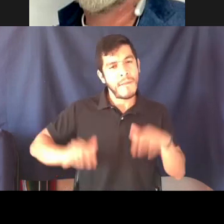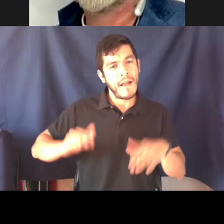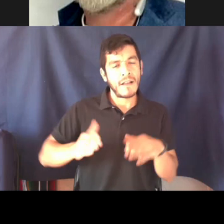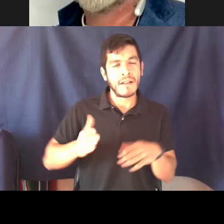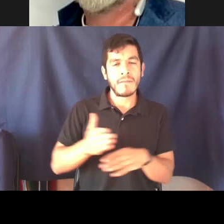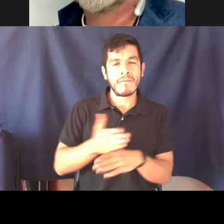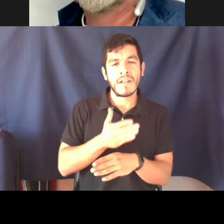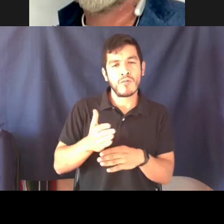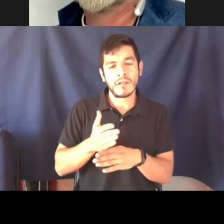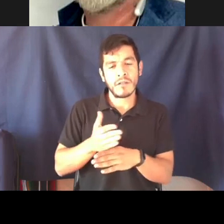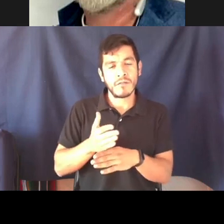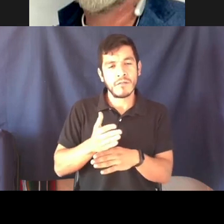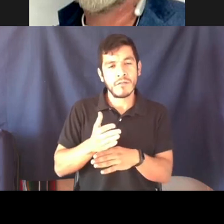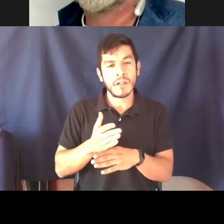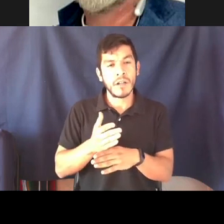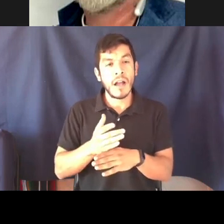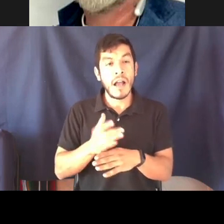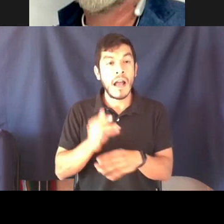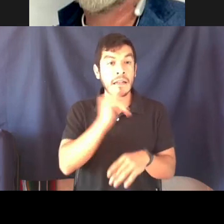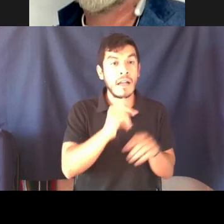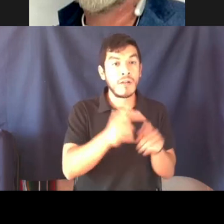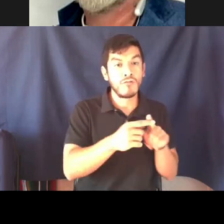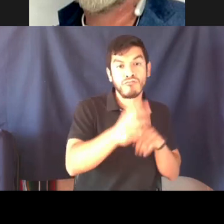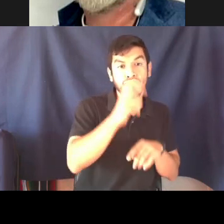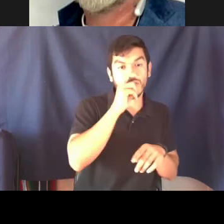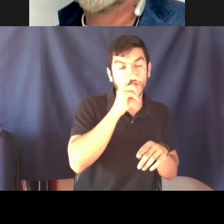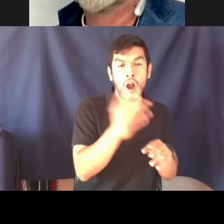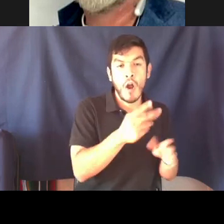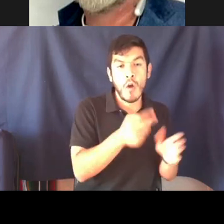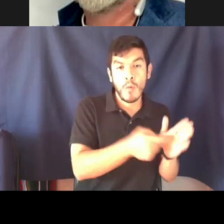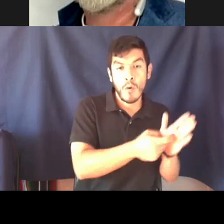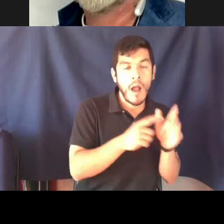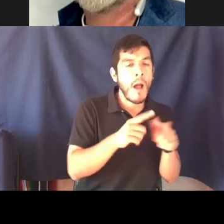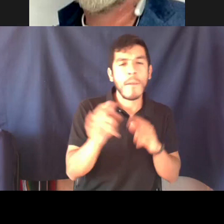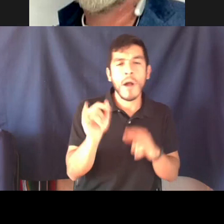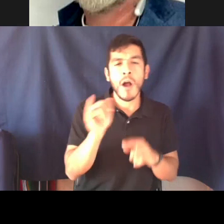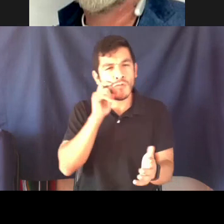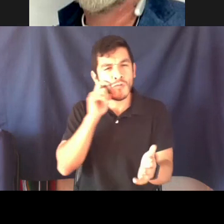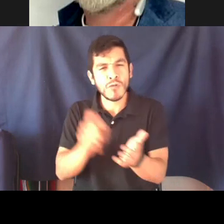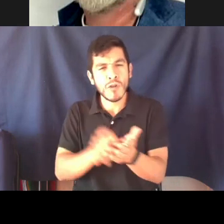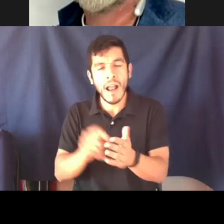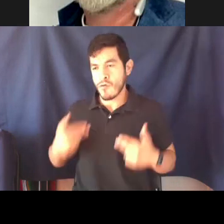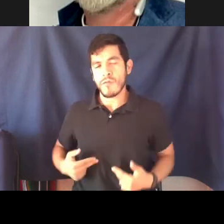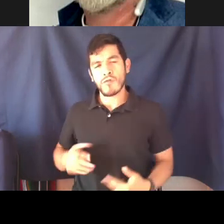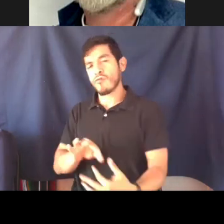to requirements, but also recognizing the humanness of this relationship, I think that's really